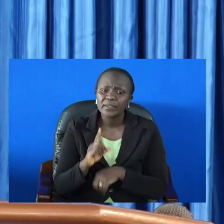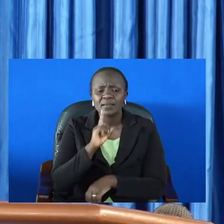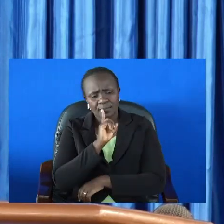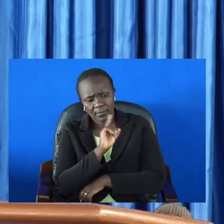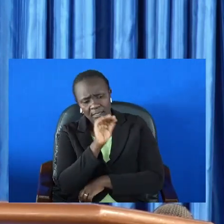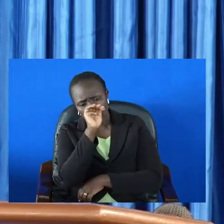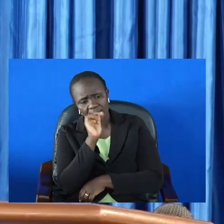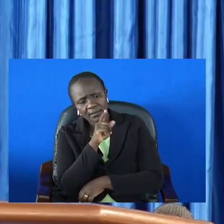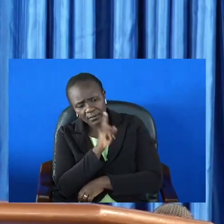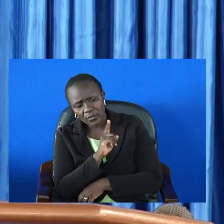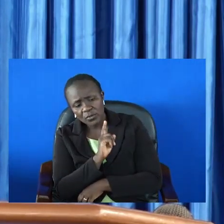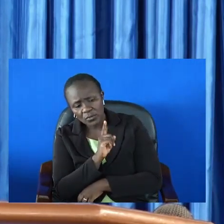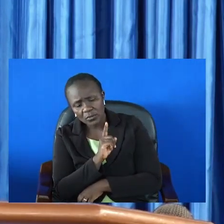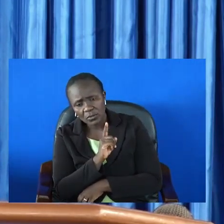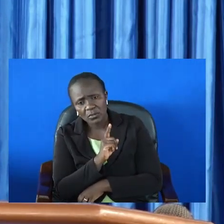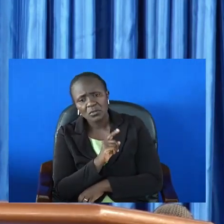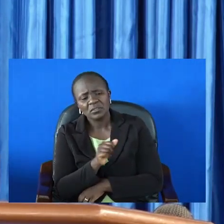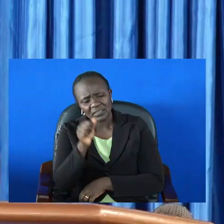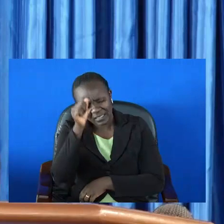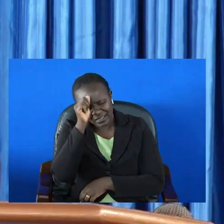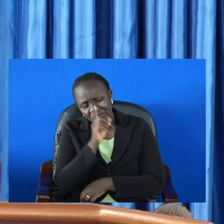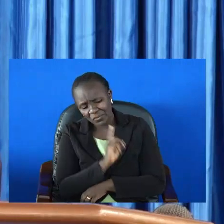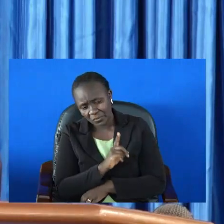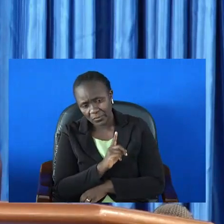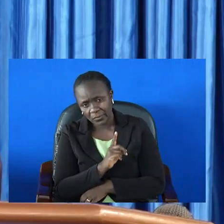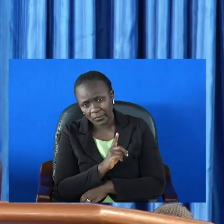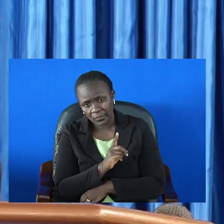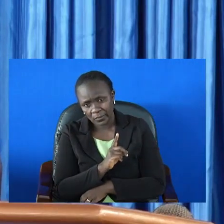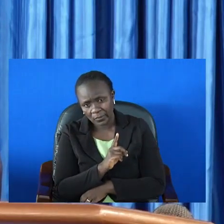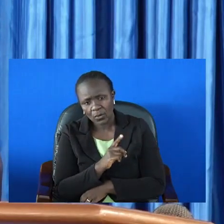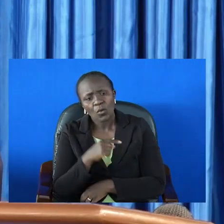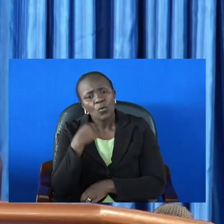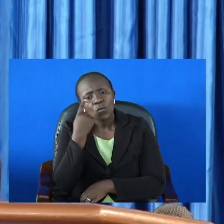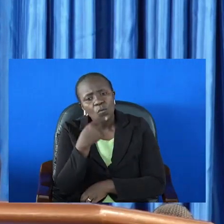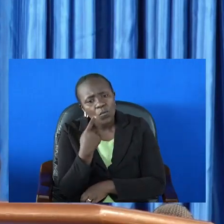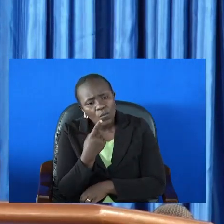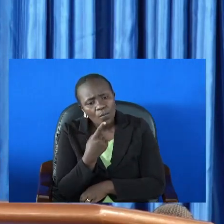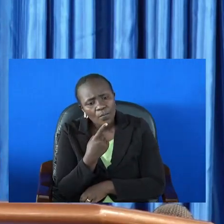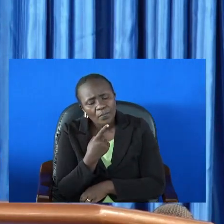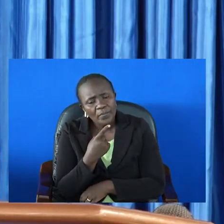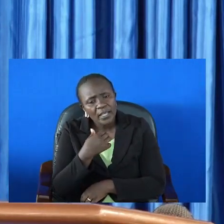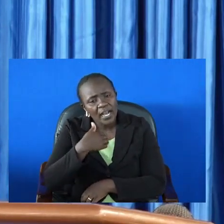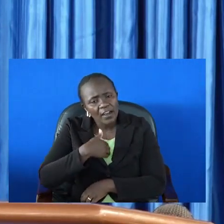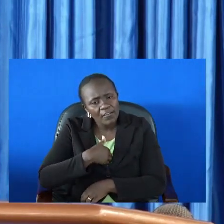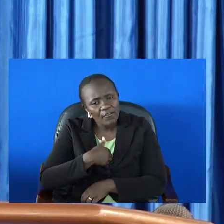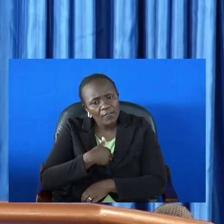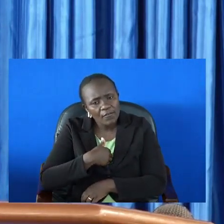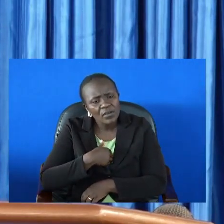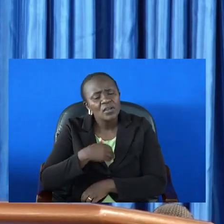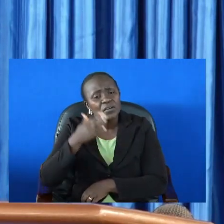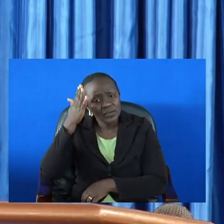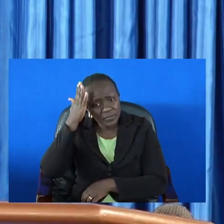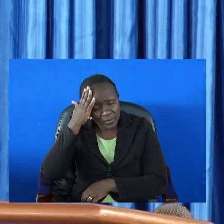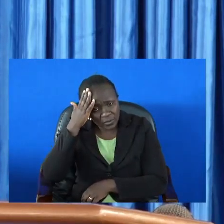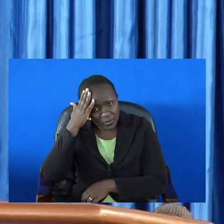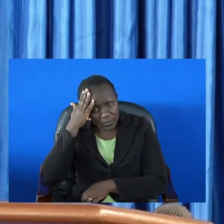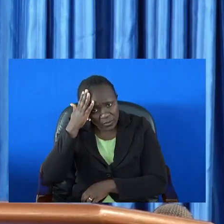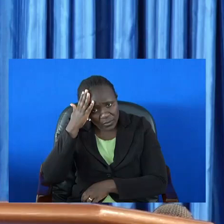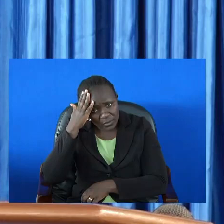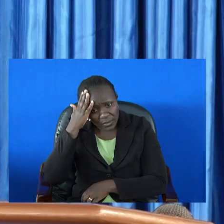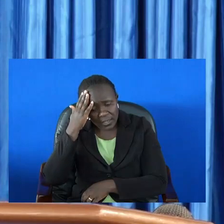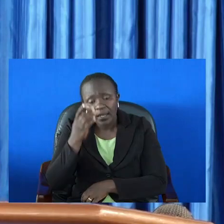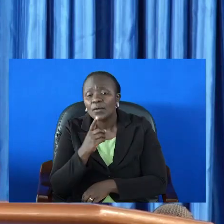asked them, you, the brood of the fiber, who have you have known that there is a wrath